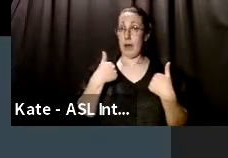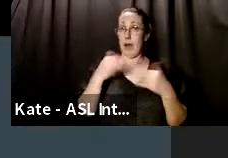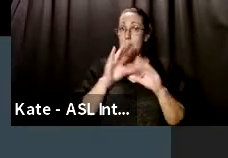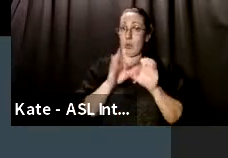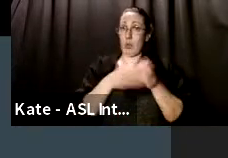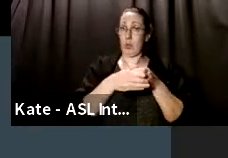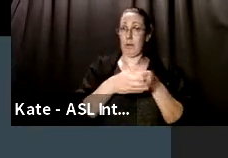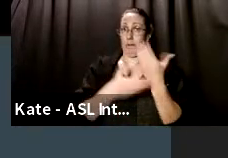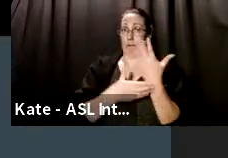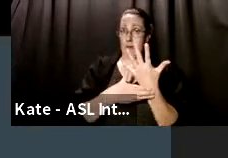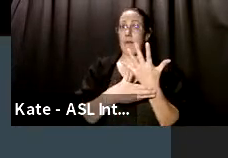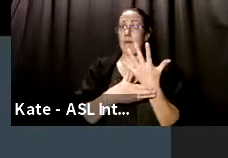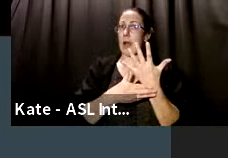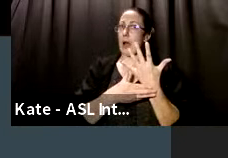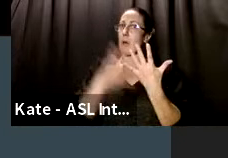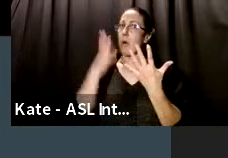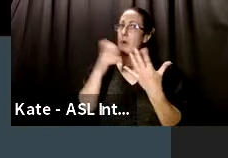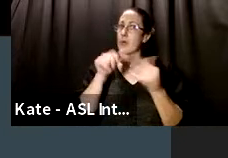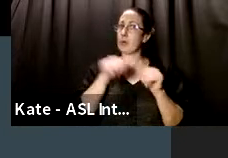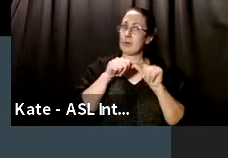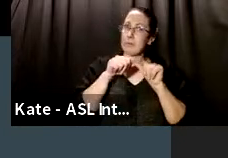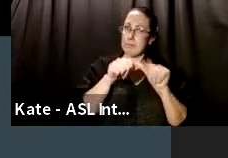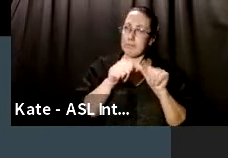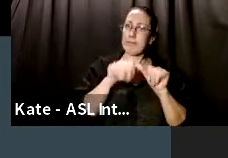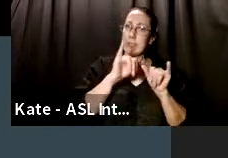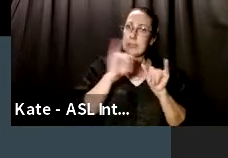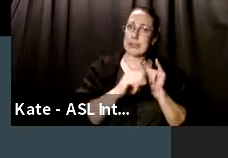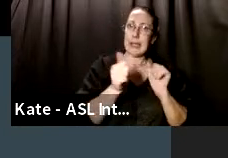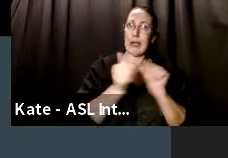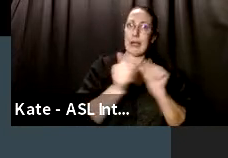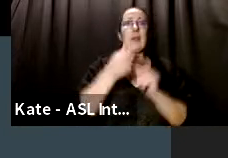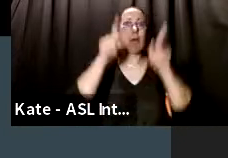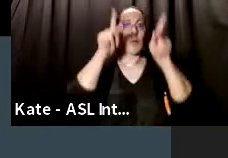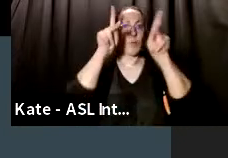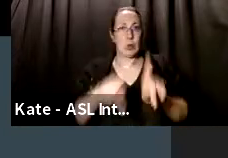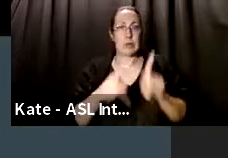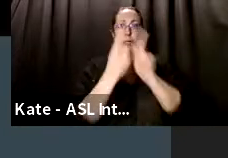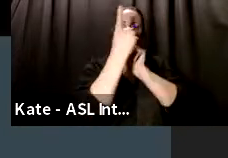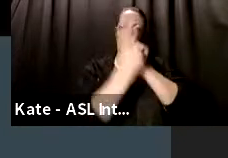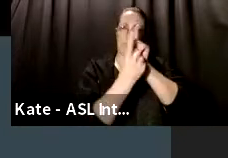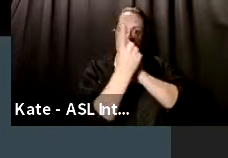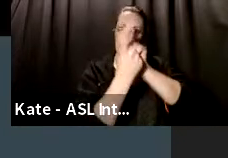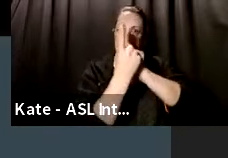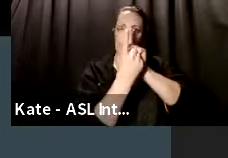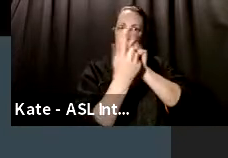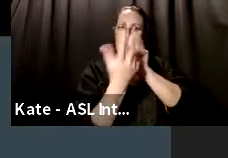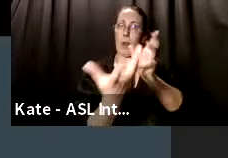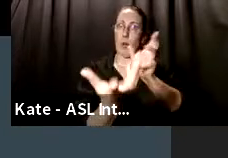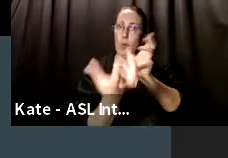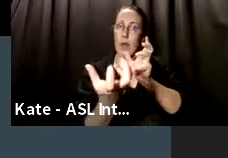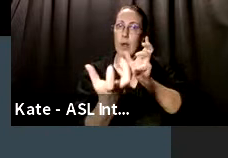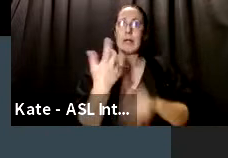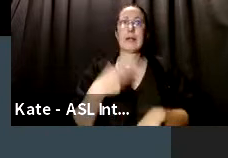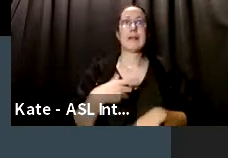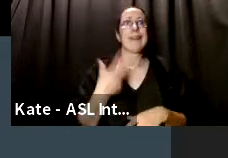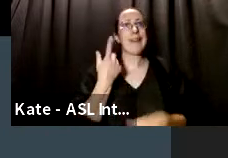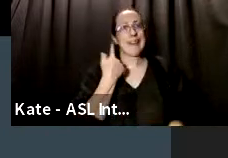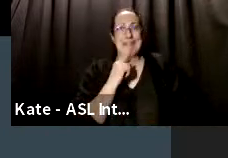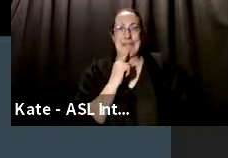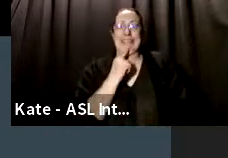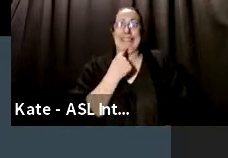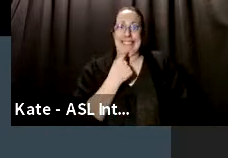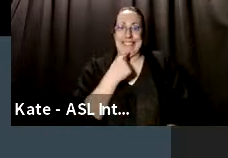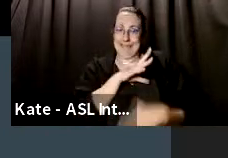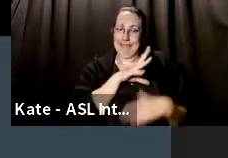So knowing that our work typically centers on in-person, face-to-face connections, we really needed to have some serious care in